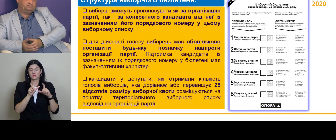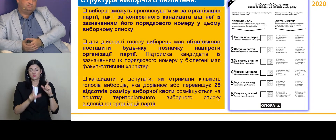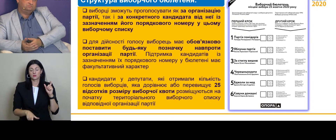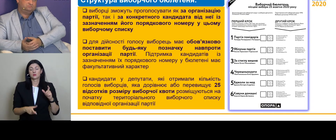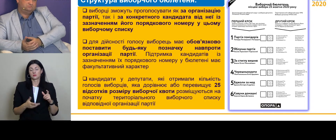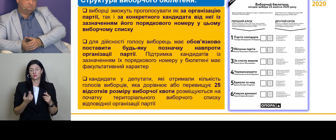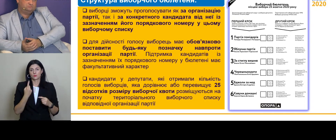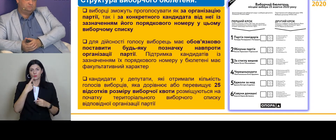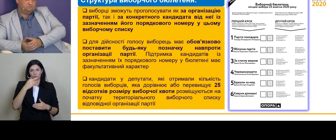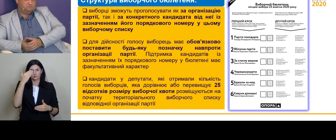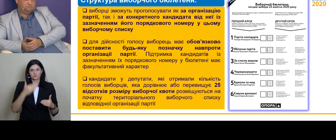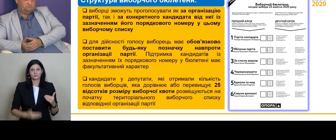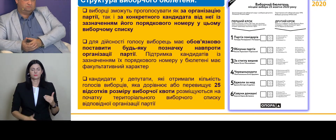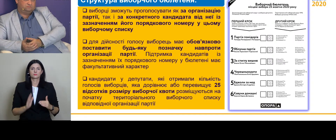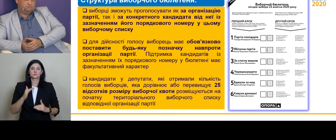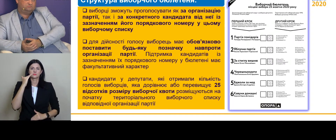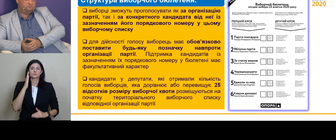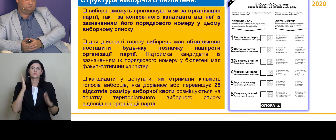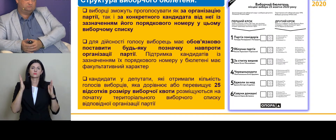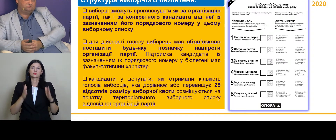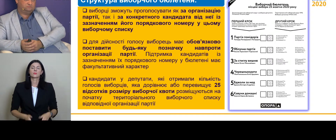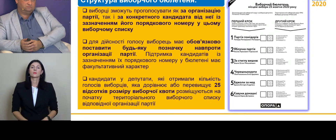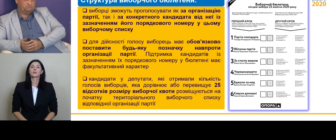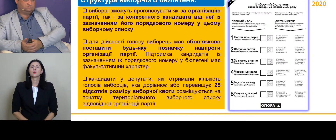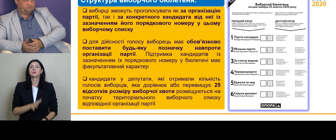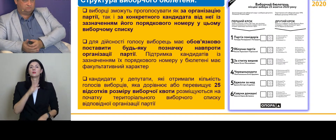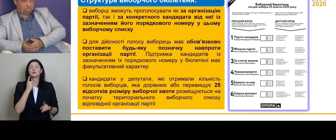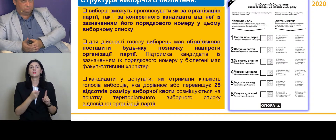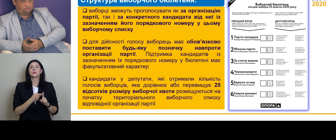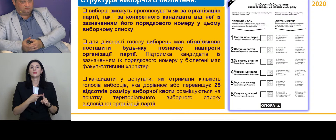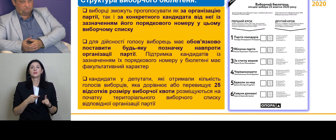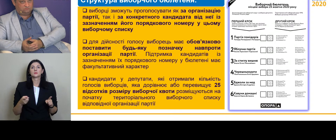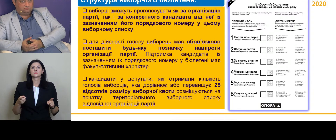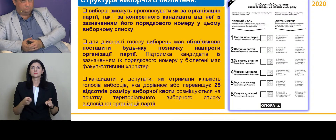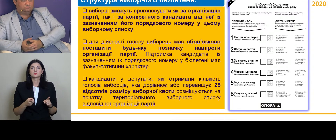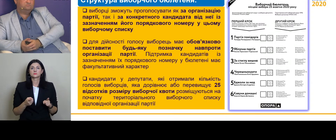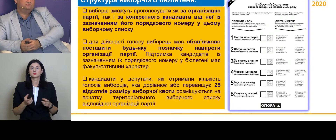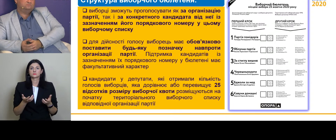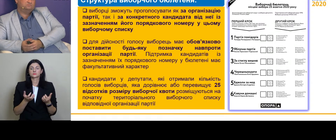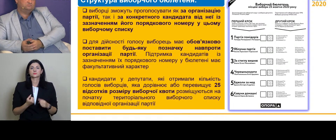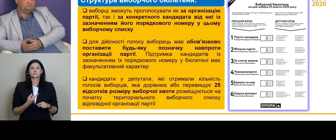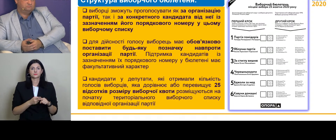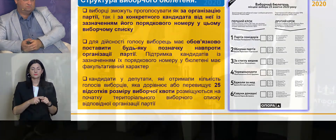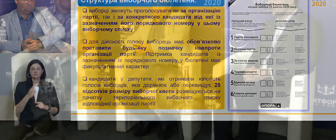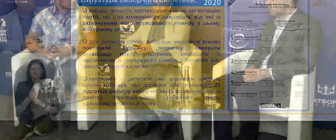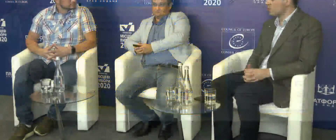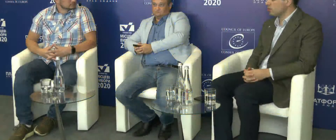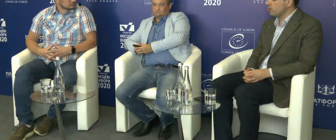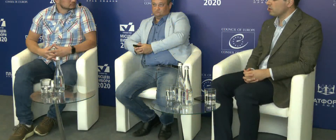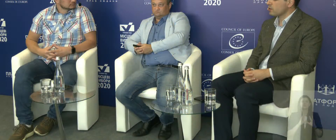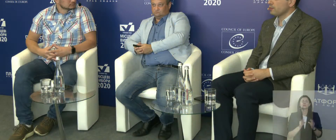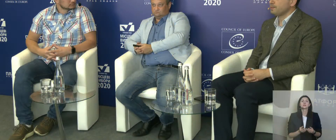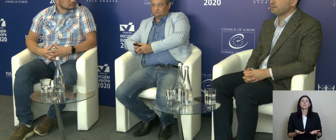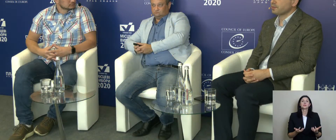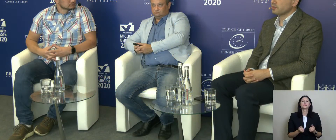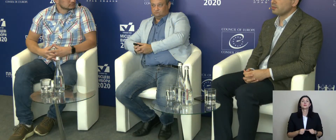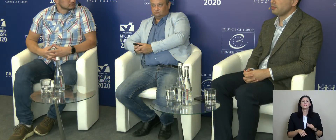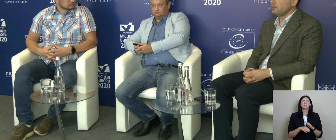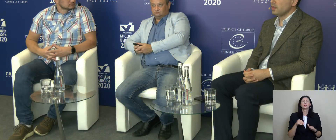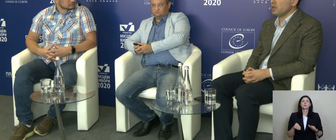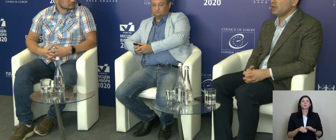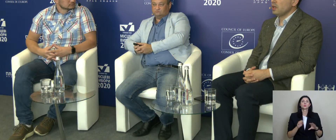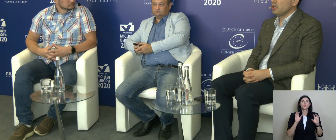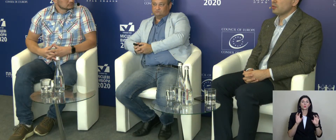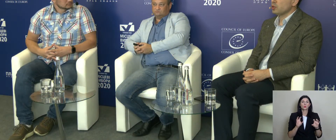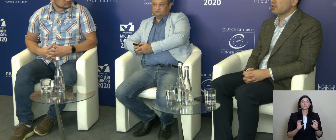long kind of manuscript. Yes, there's going to be long one. When adopting these changes and when adopting